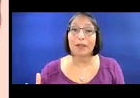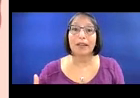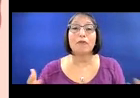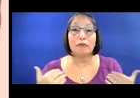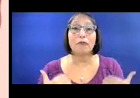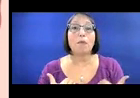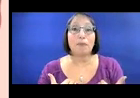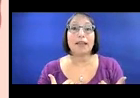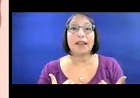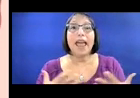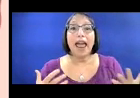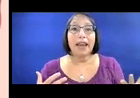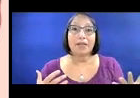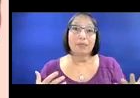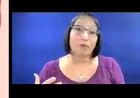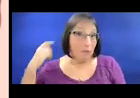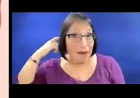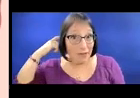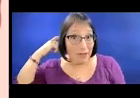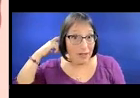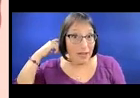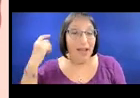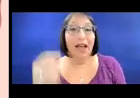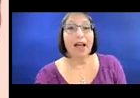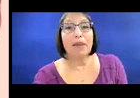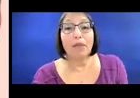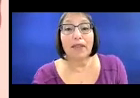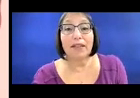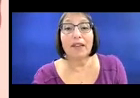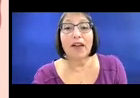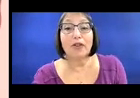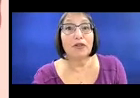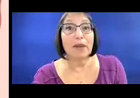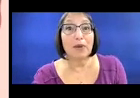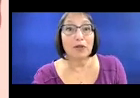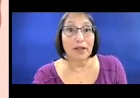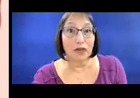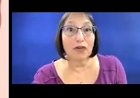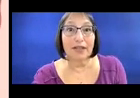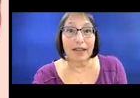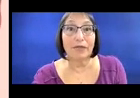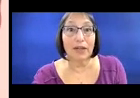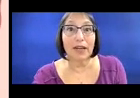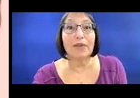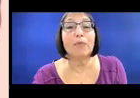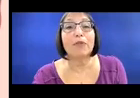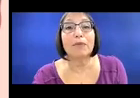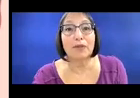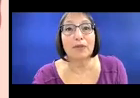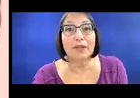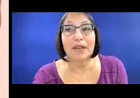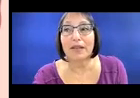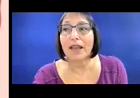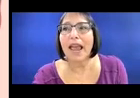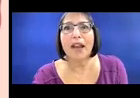really, you've informed us, and it's improved my teaching in what things I've had to do to be able to transition successfully and to be able to meet